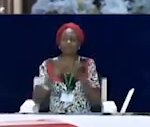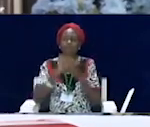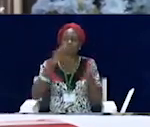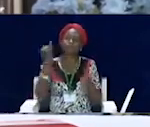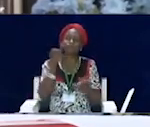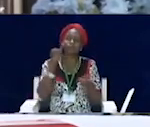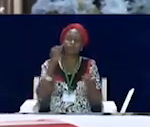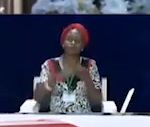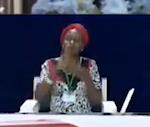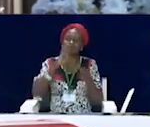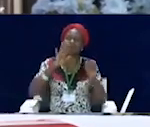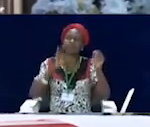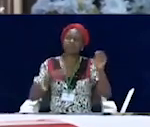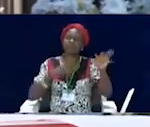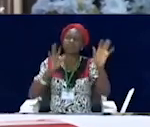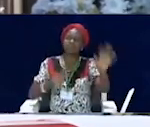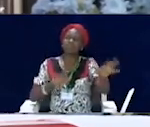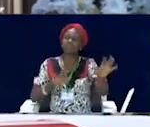to be tailors,